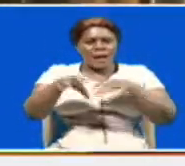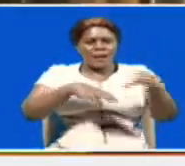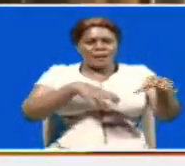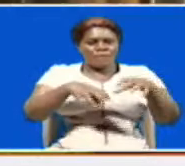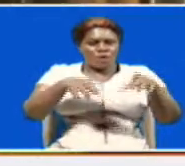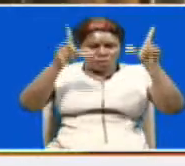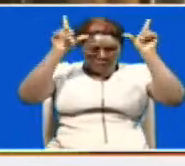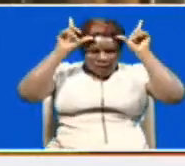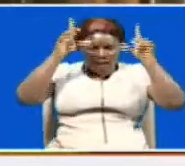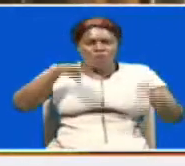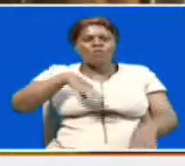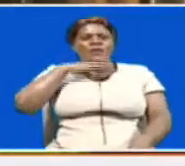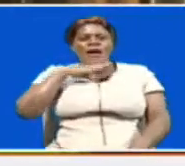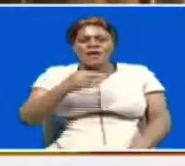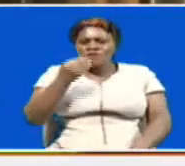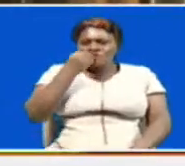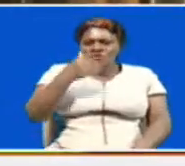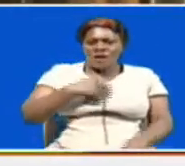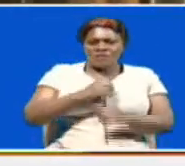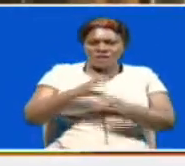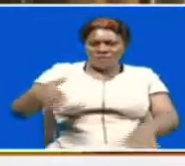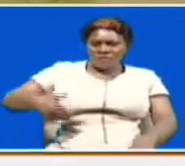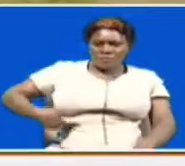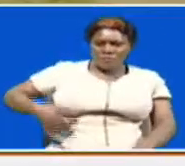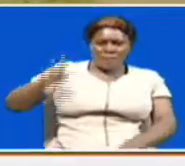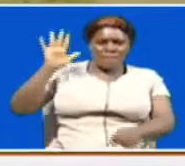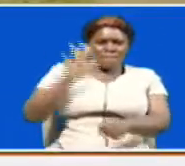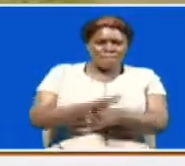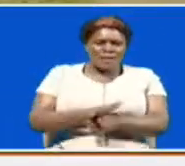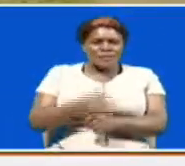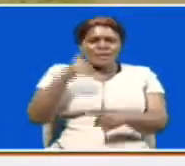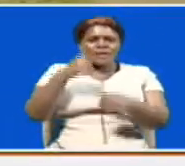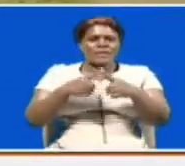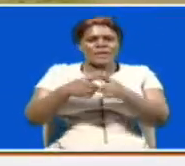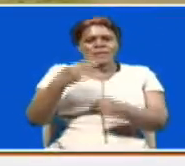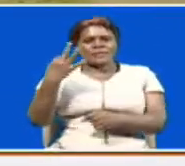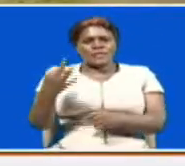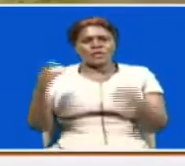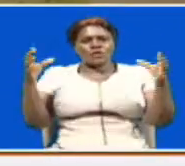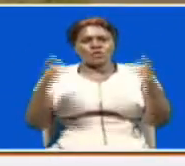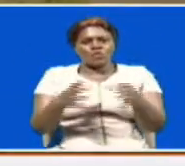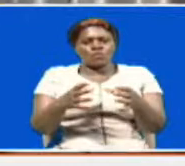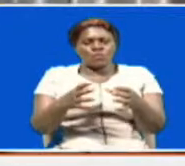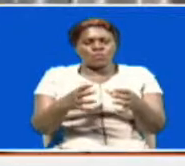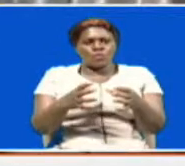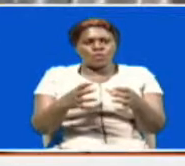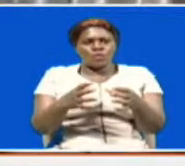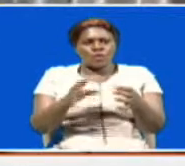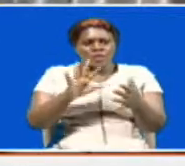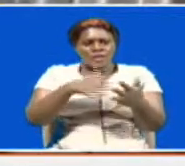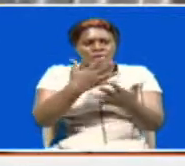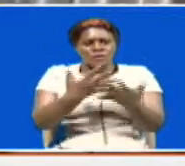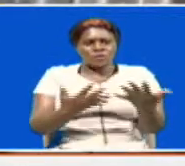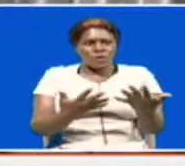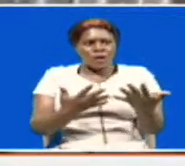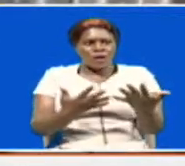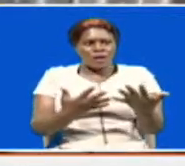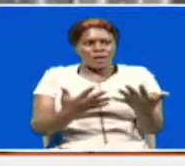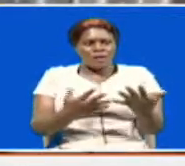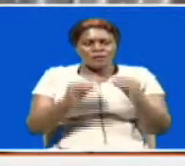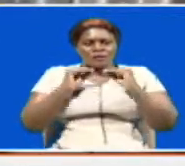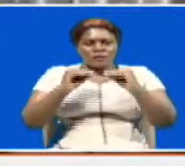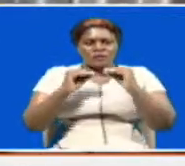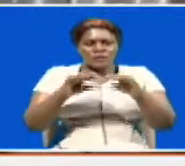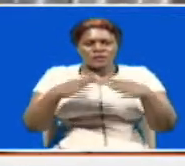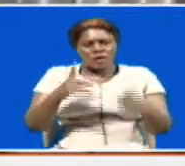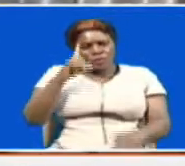ikakufa, fiakula hakuna, njaa ikasidi. 3 years ago, the group joined Seed Savers Network, which trained them on the need to revert